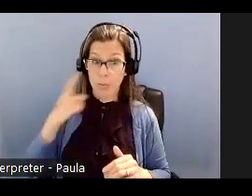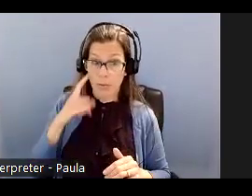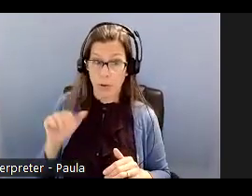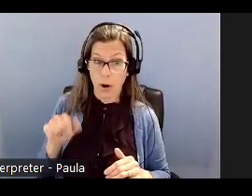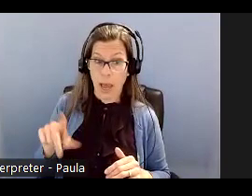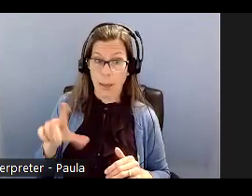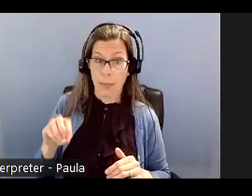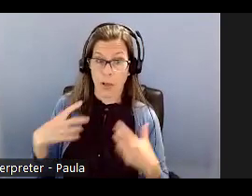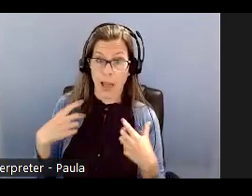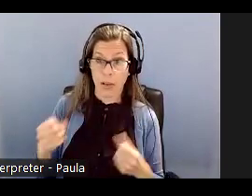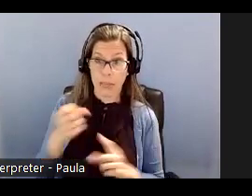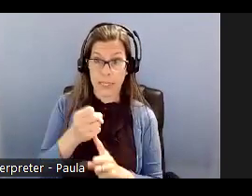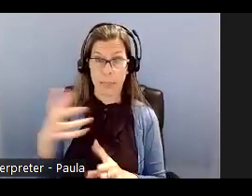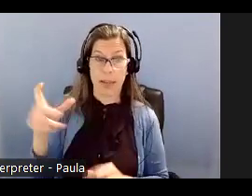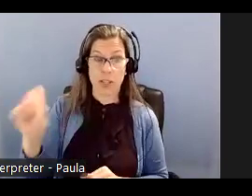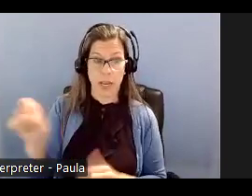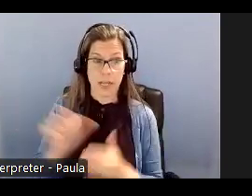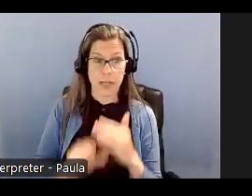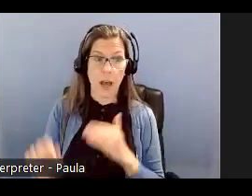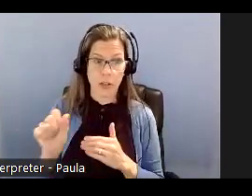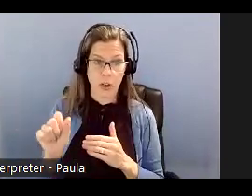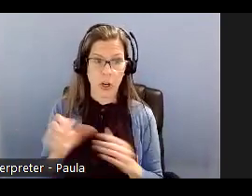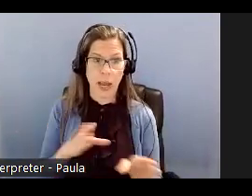Health expansion through Health Plan Finder.